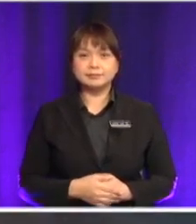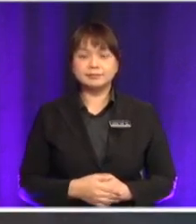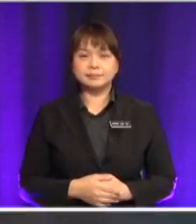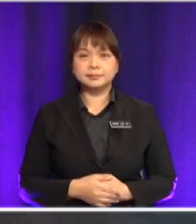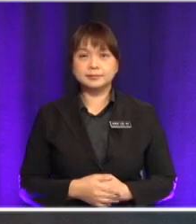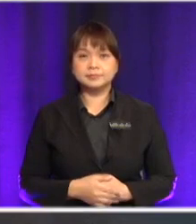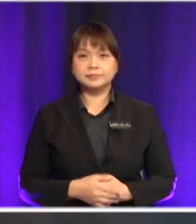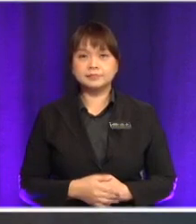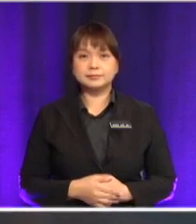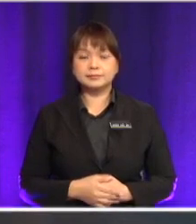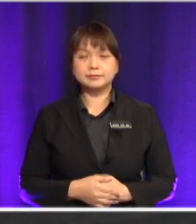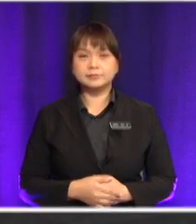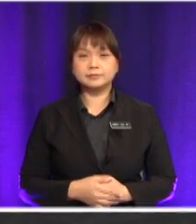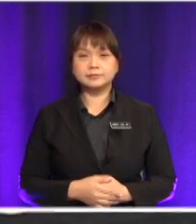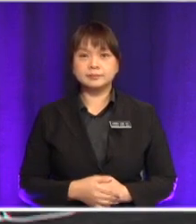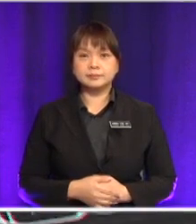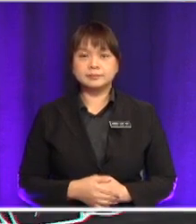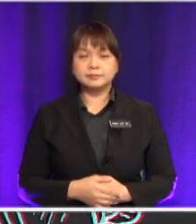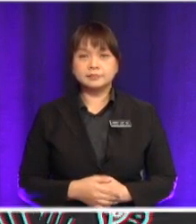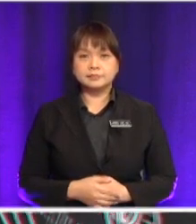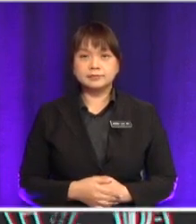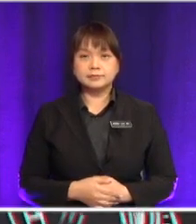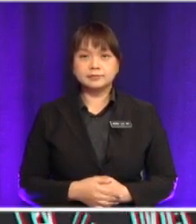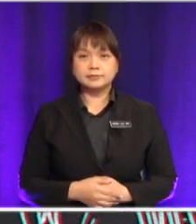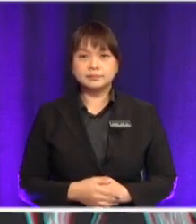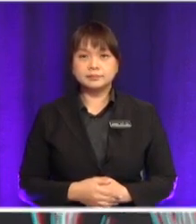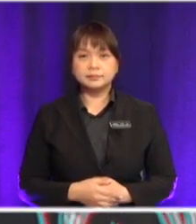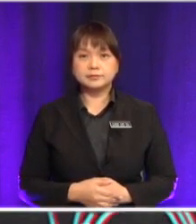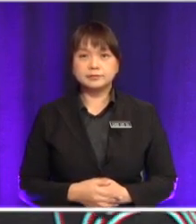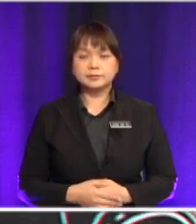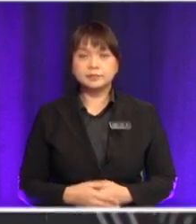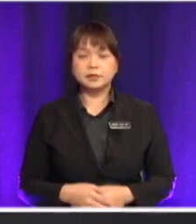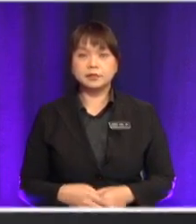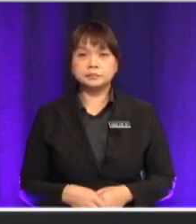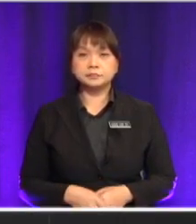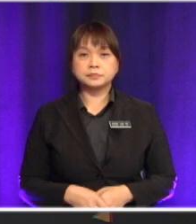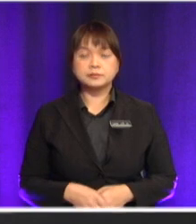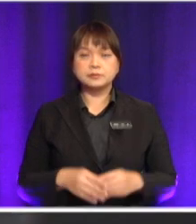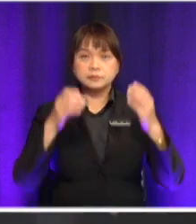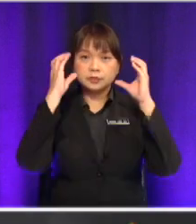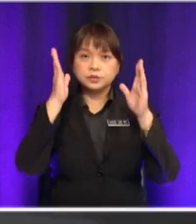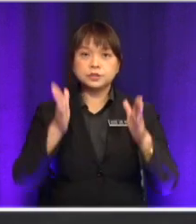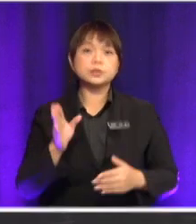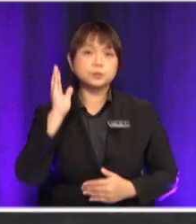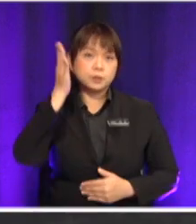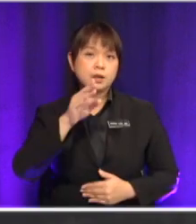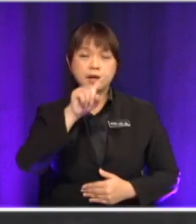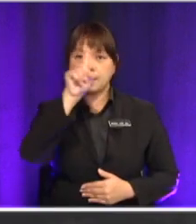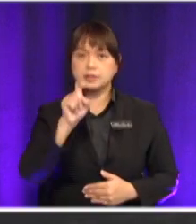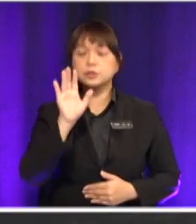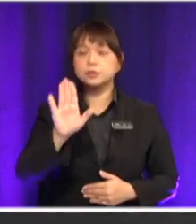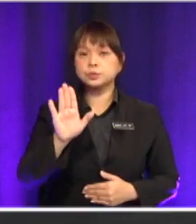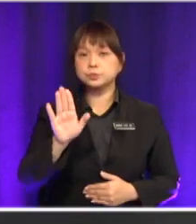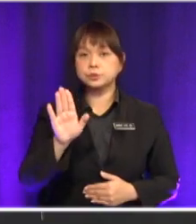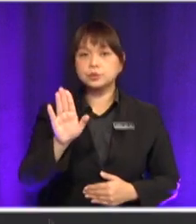game. Okay, all right. So we're just going to, I'm going to ask you guys to guess a